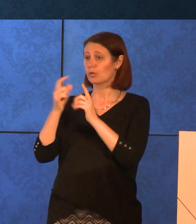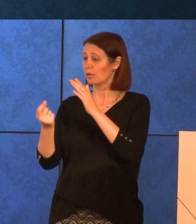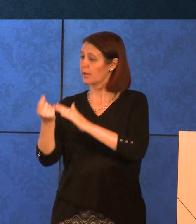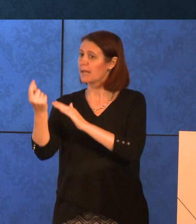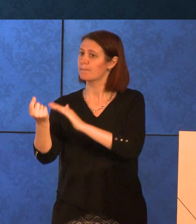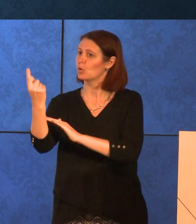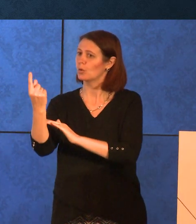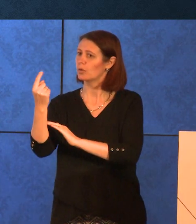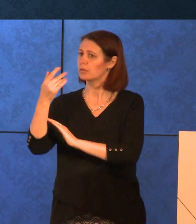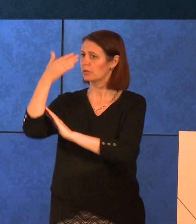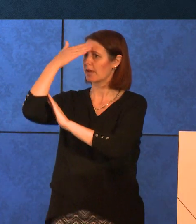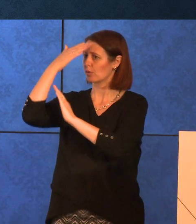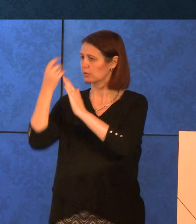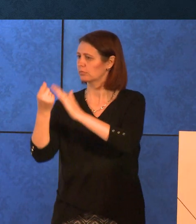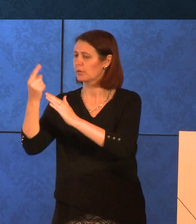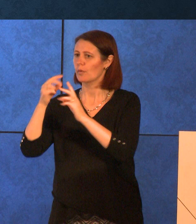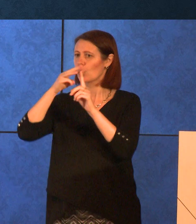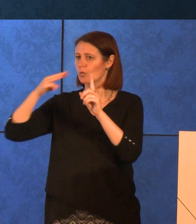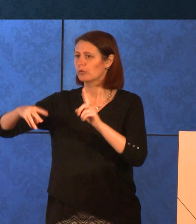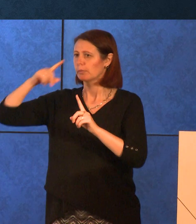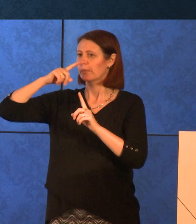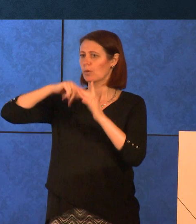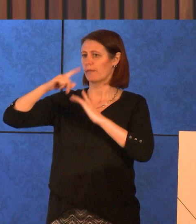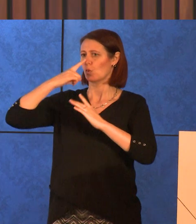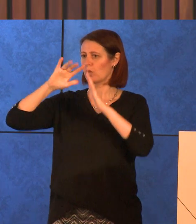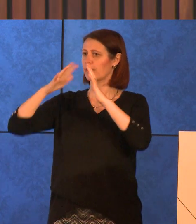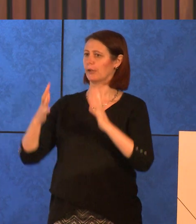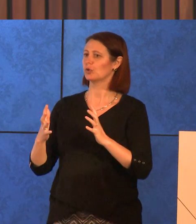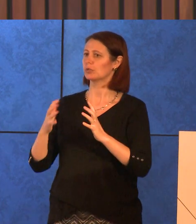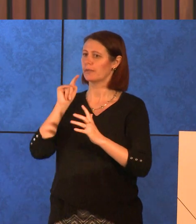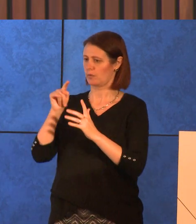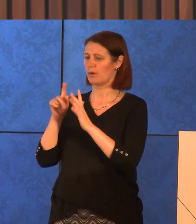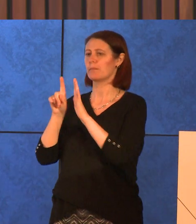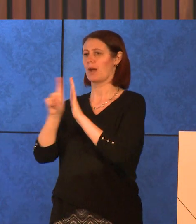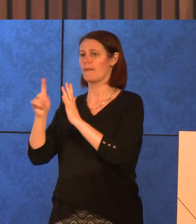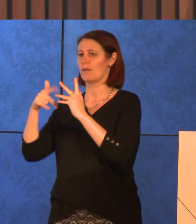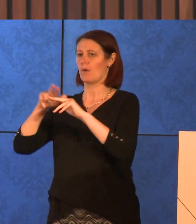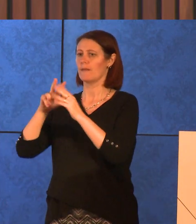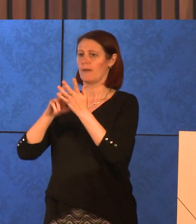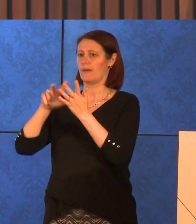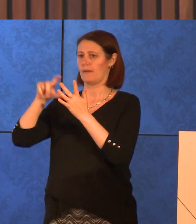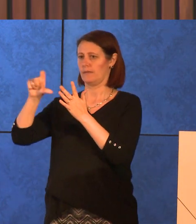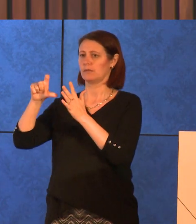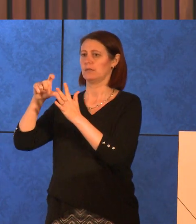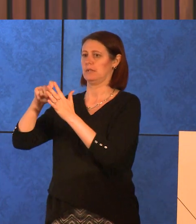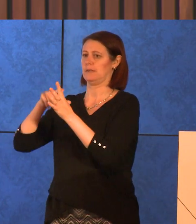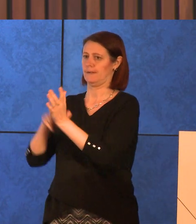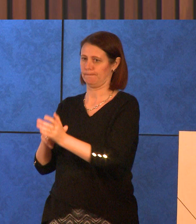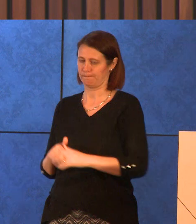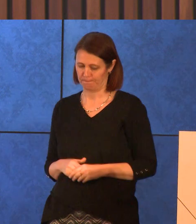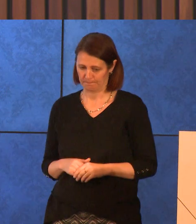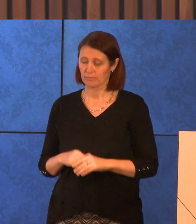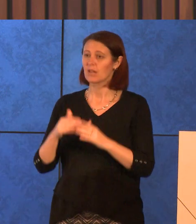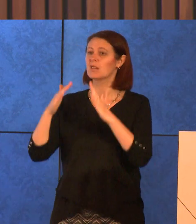emerging members of the Wurundjeri people of the Kulin Nation on behalf of the Victorian Disability Advocacy Network.